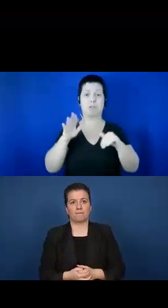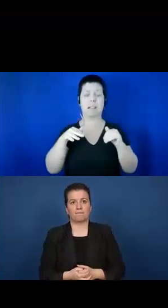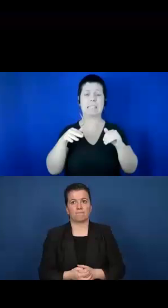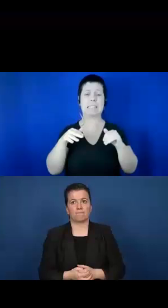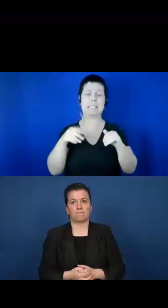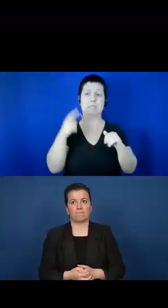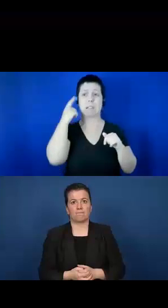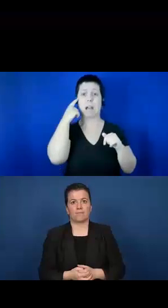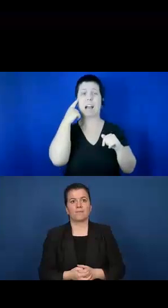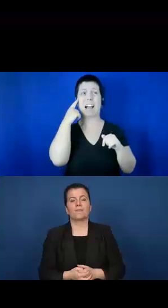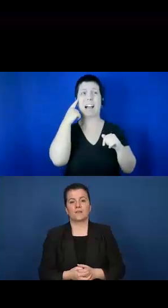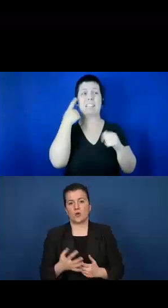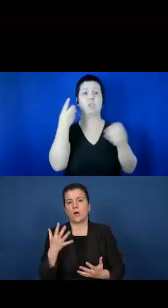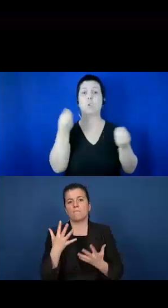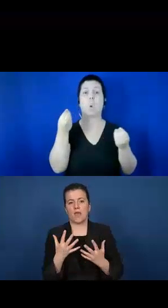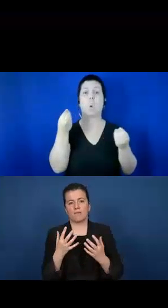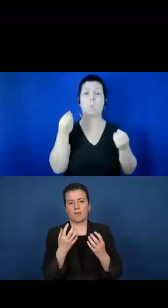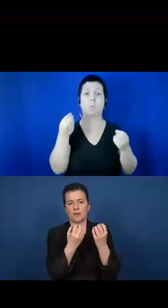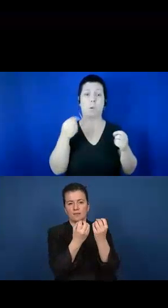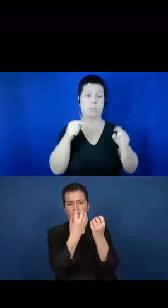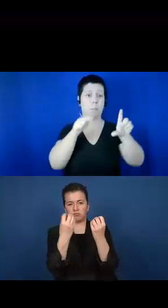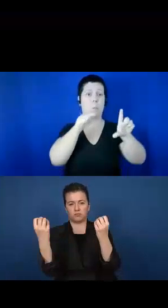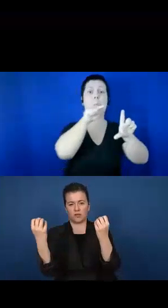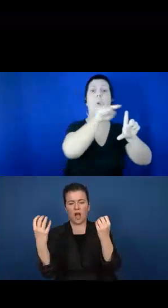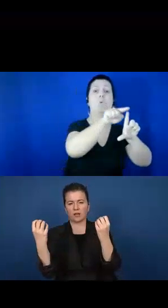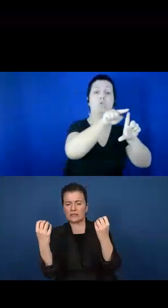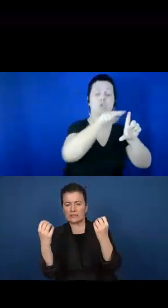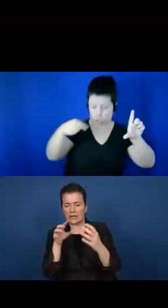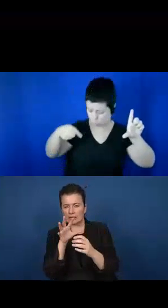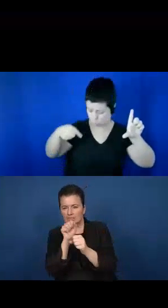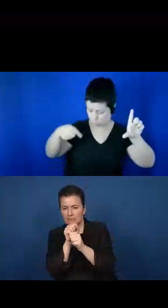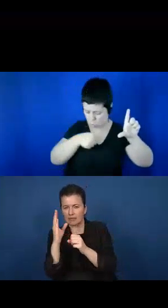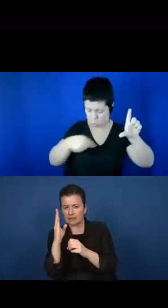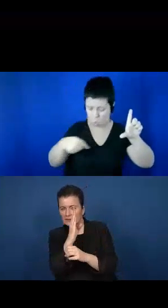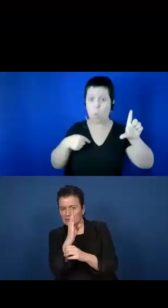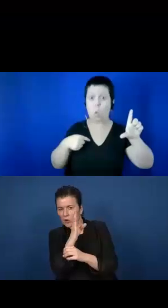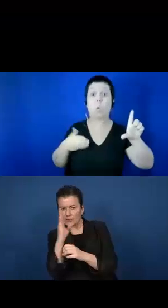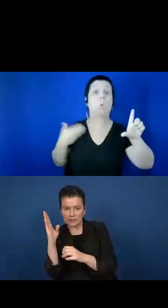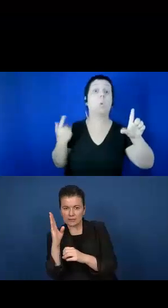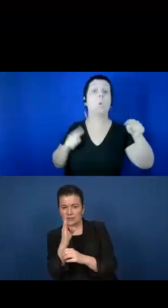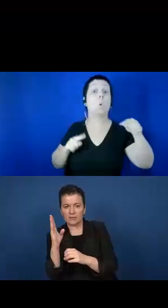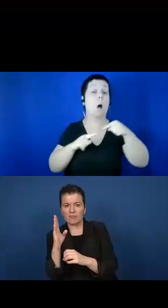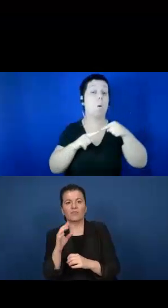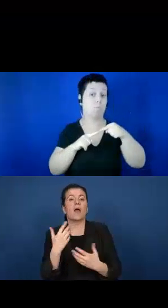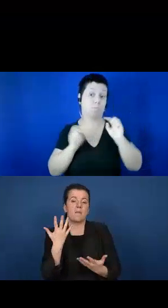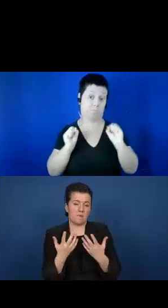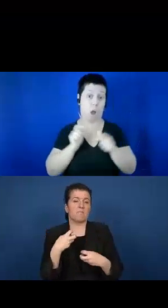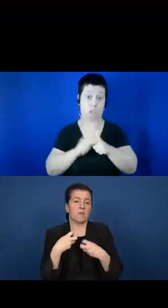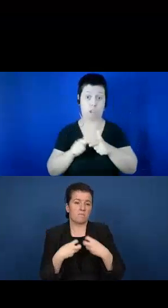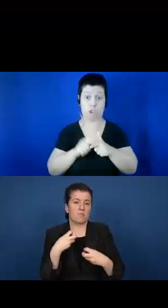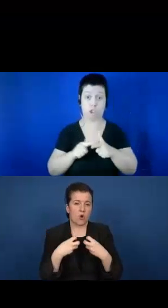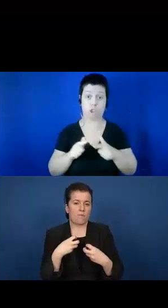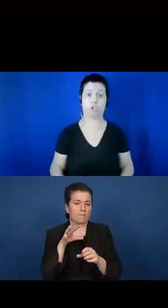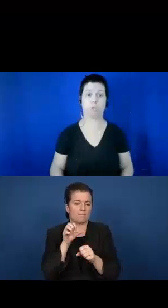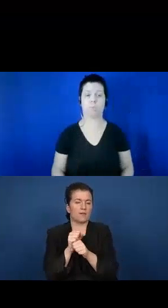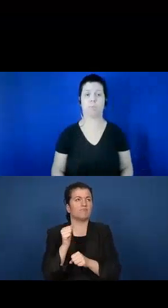that can be a problem. But we typically number the actuators that we use.